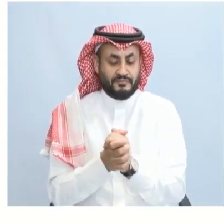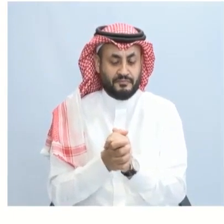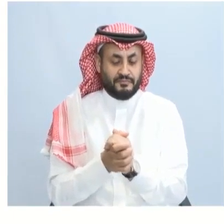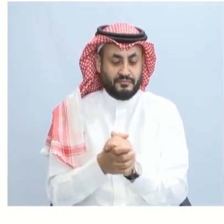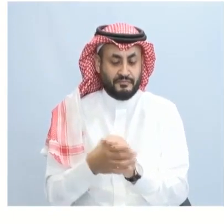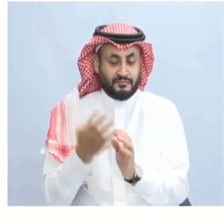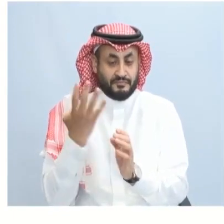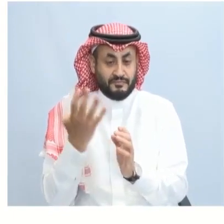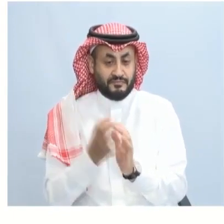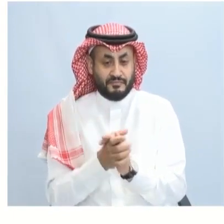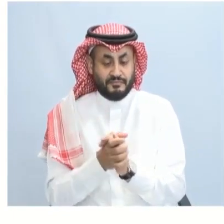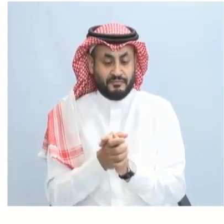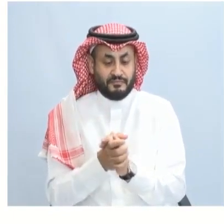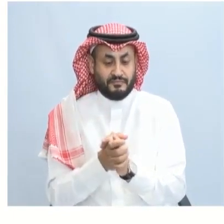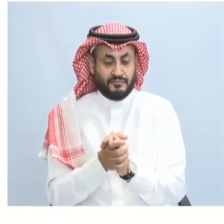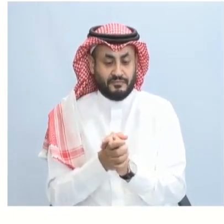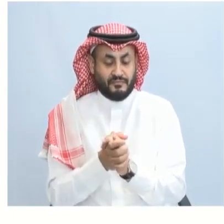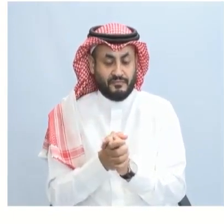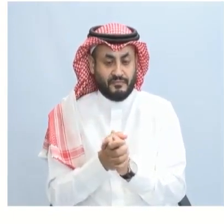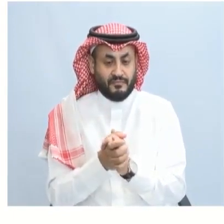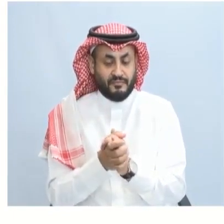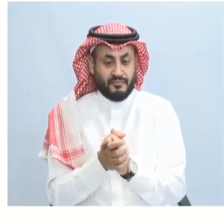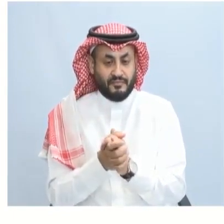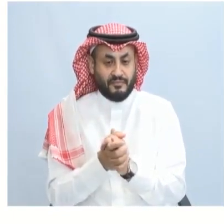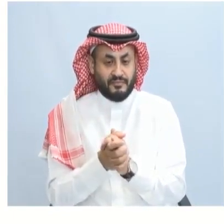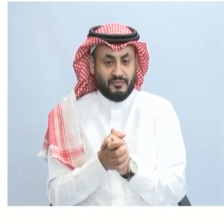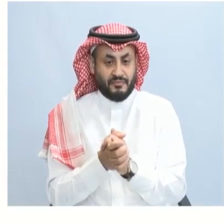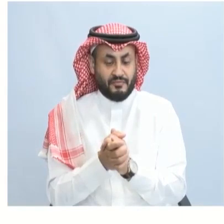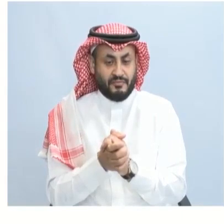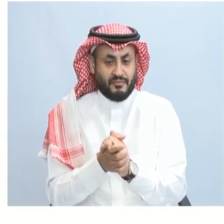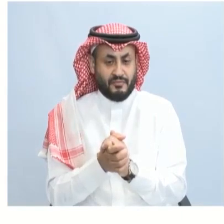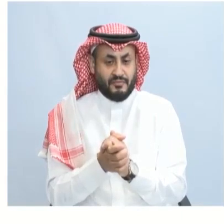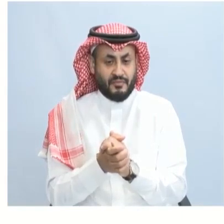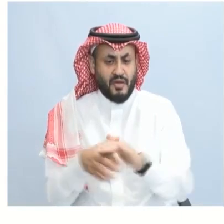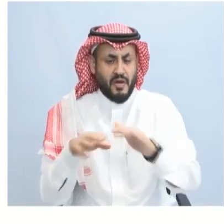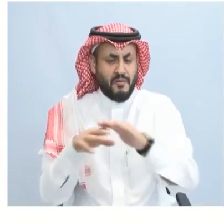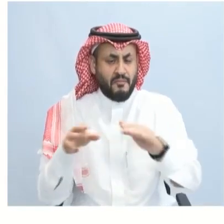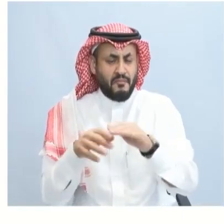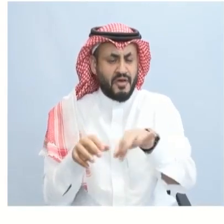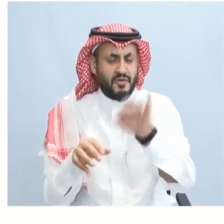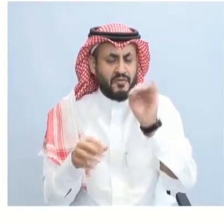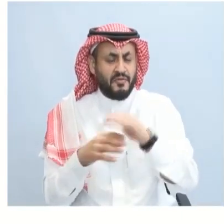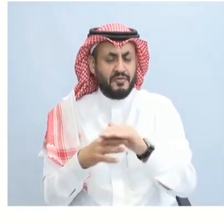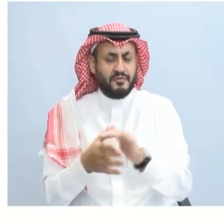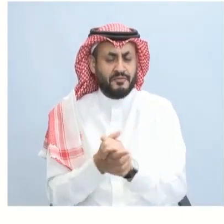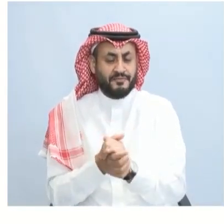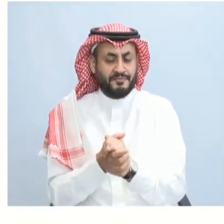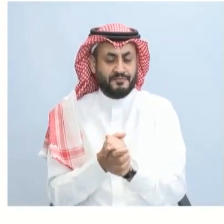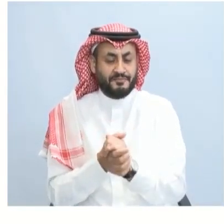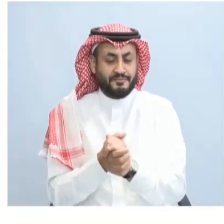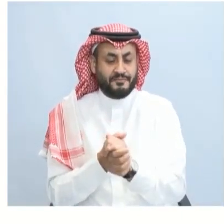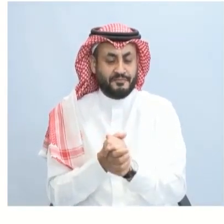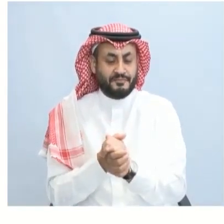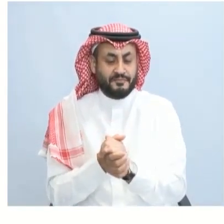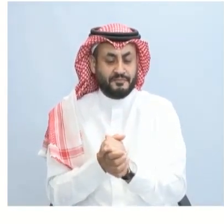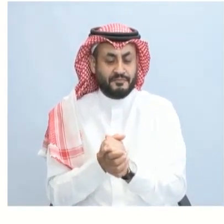The alternative would be to, the alternative, the best choice. What do you think? We have the last one.